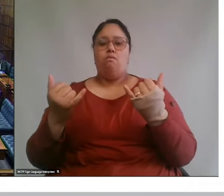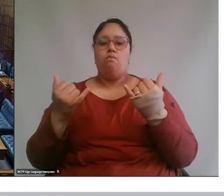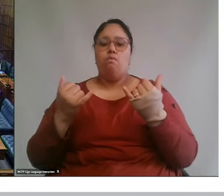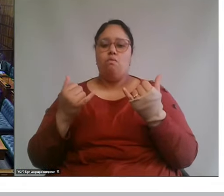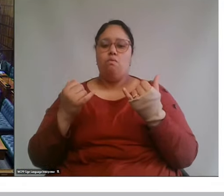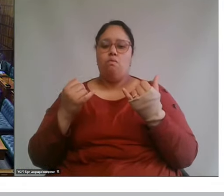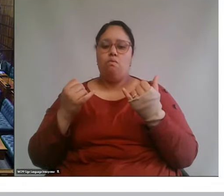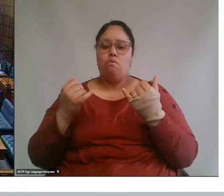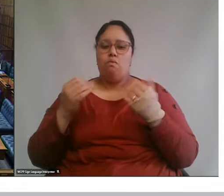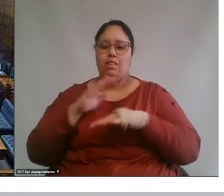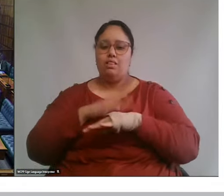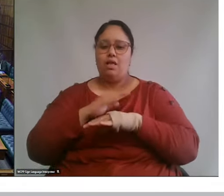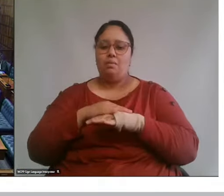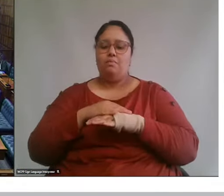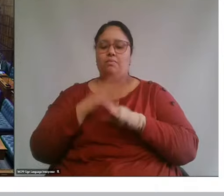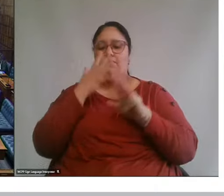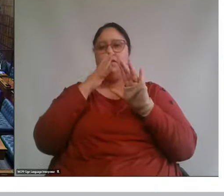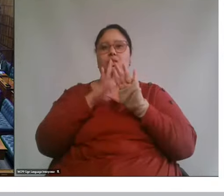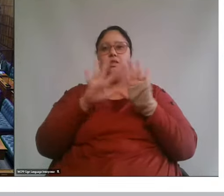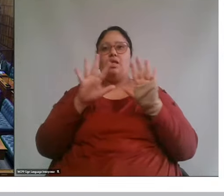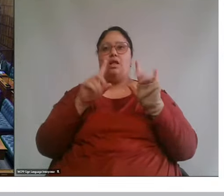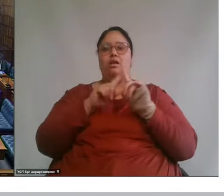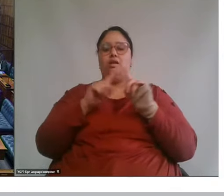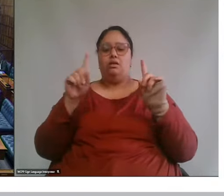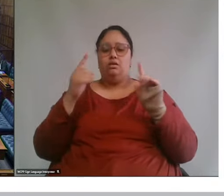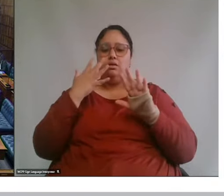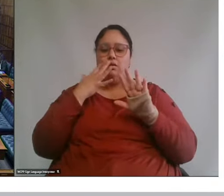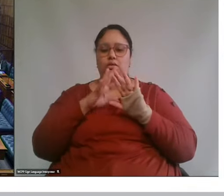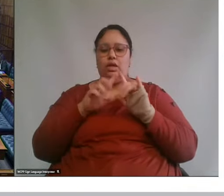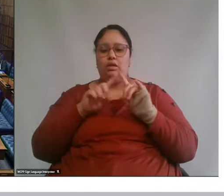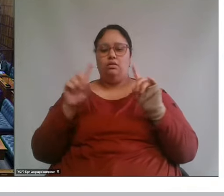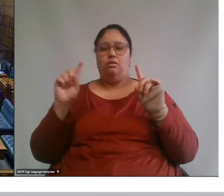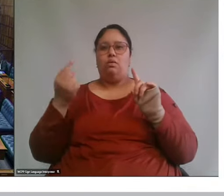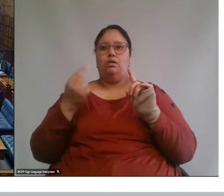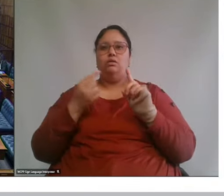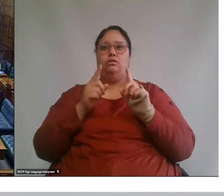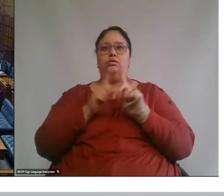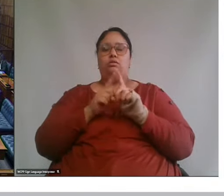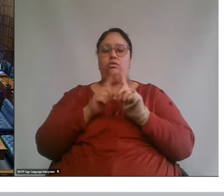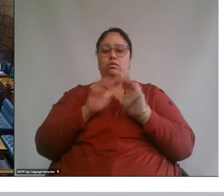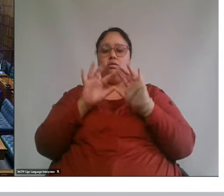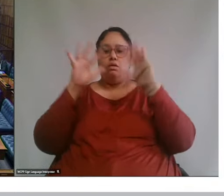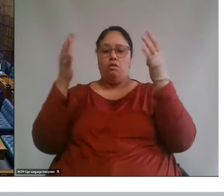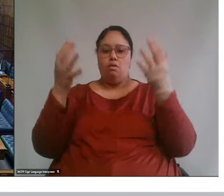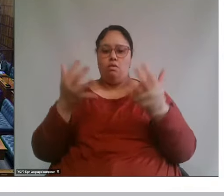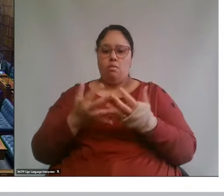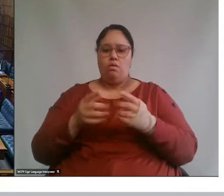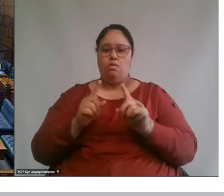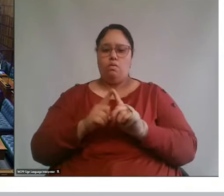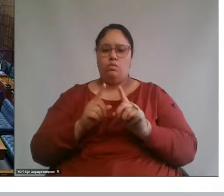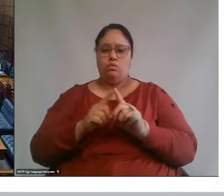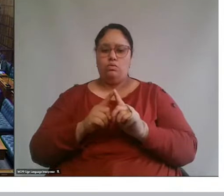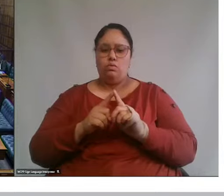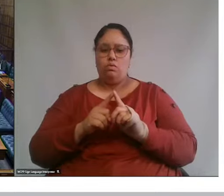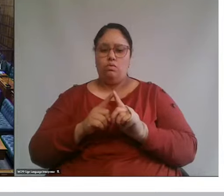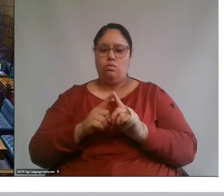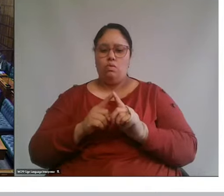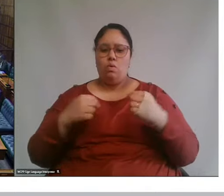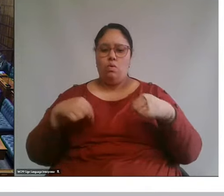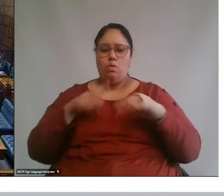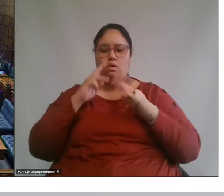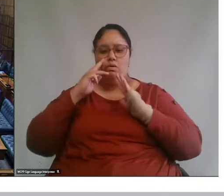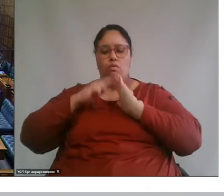climate climate which is which is global um not withstanding I think uh one was